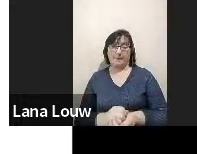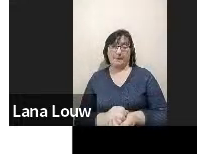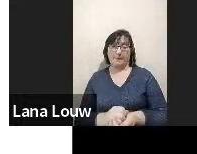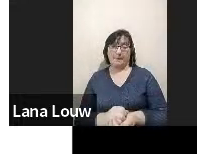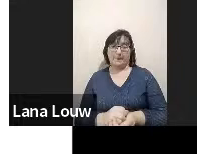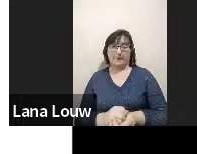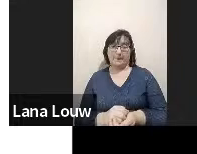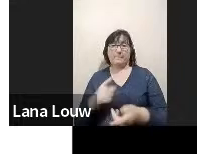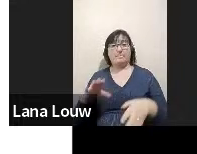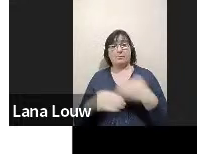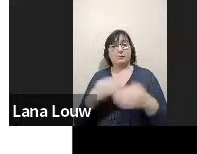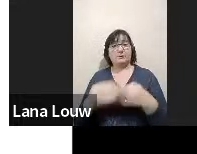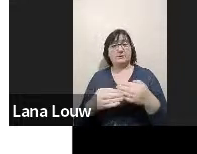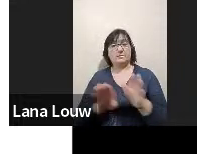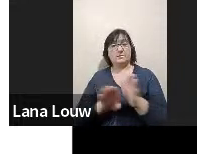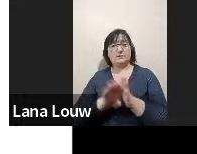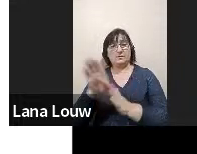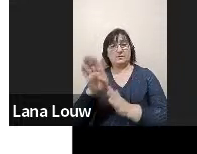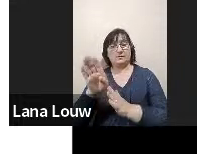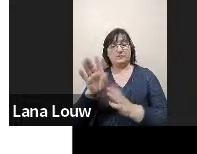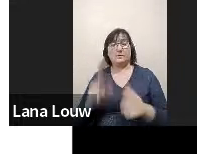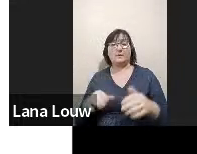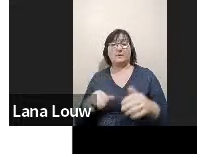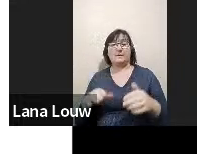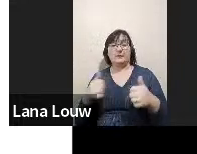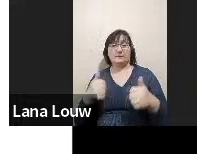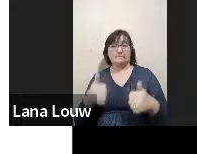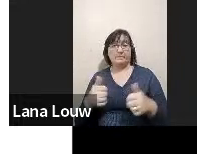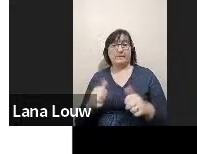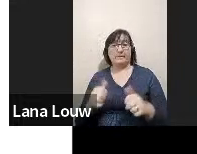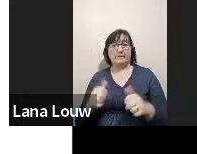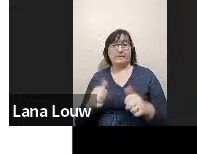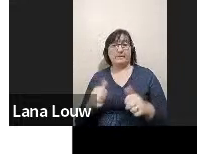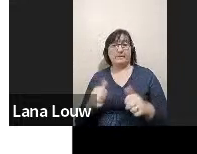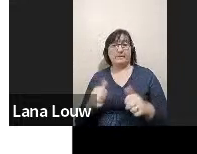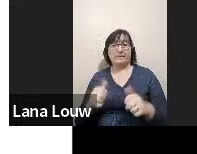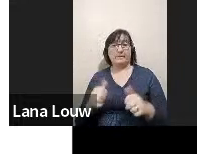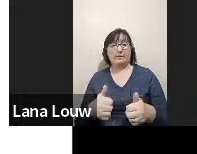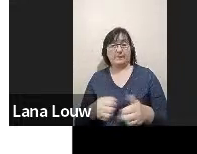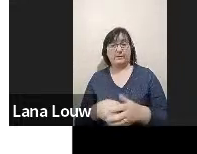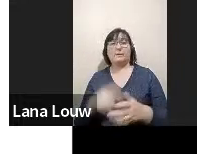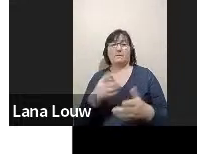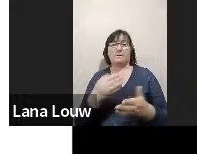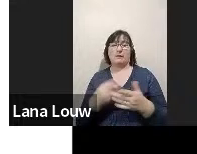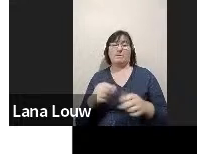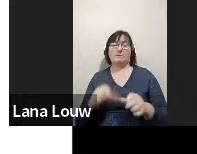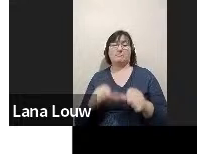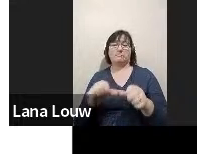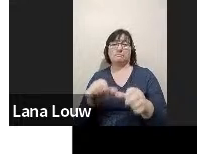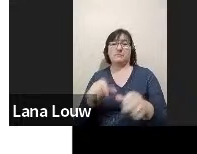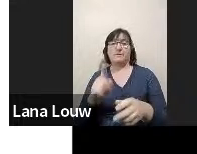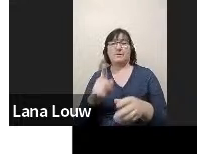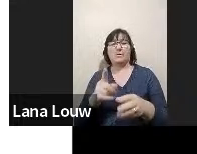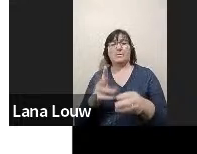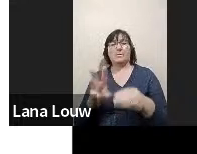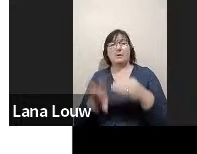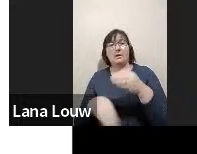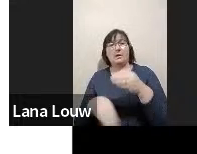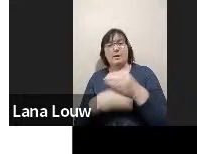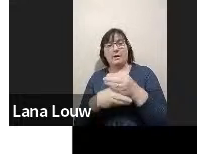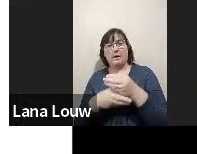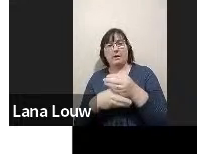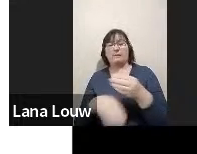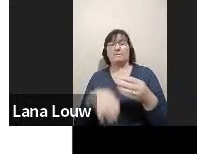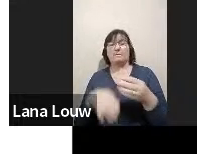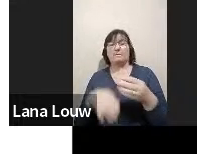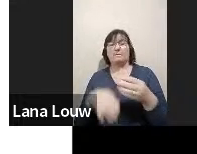activated, okay, you can then now proceed if you want to add additional tax types or register for additional tax types, like for VAT